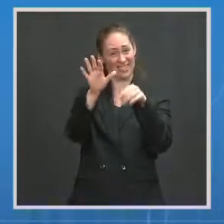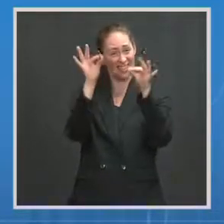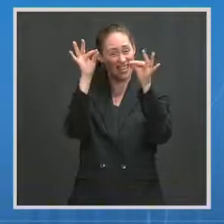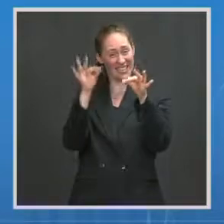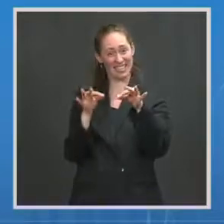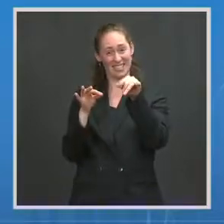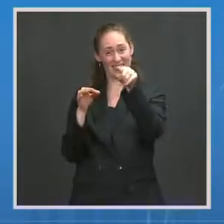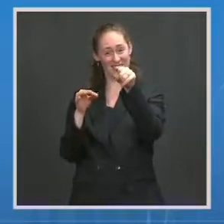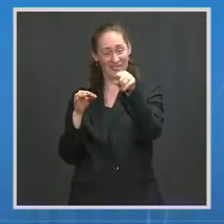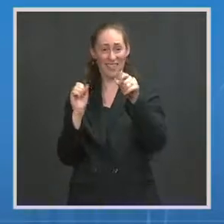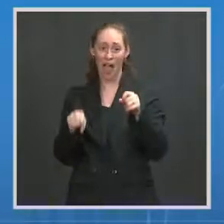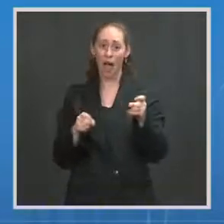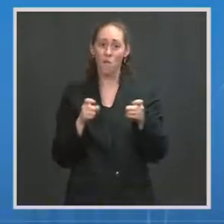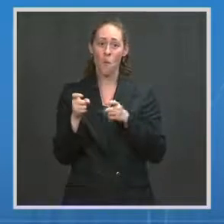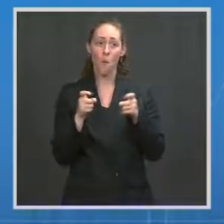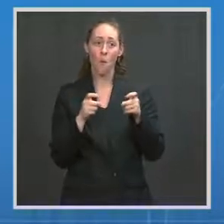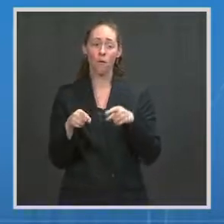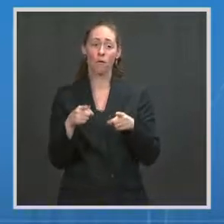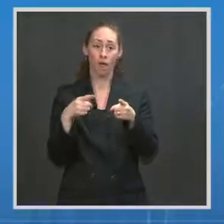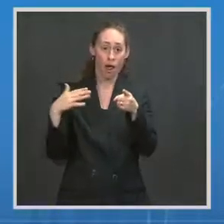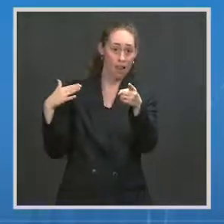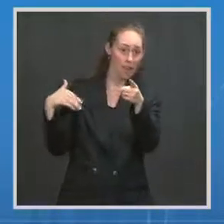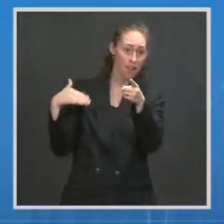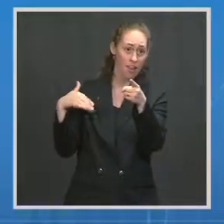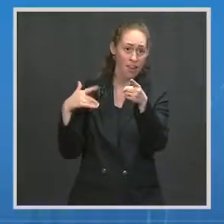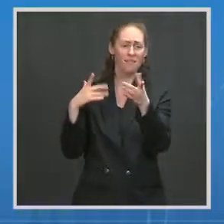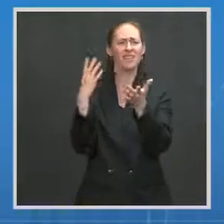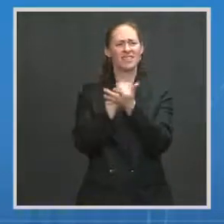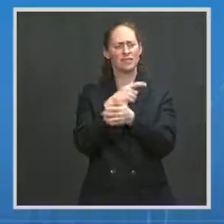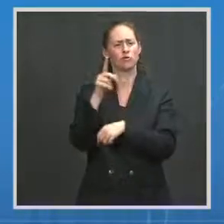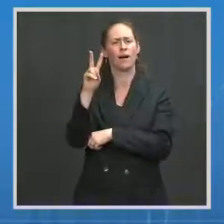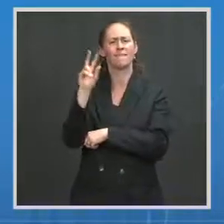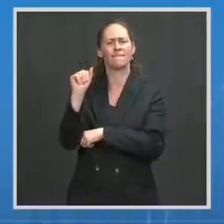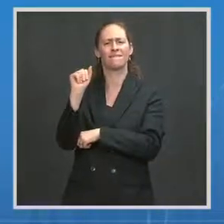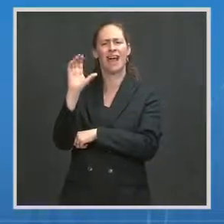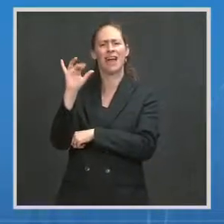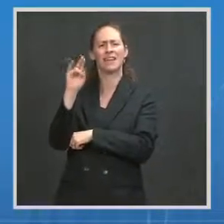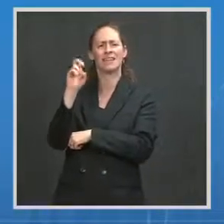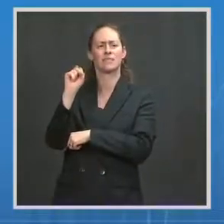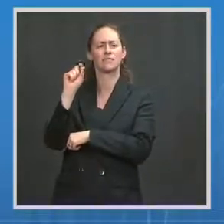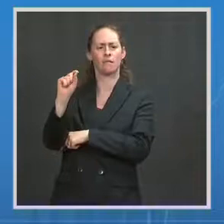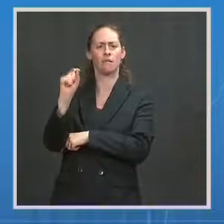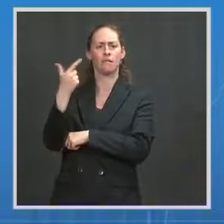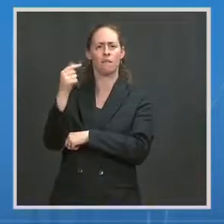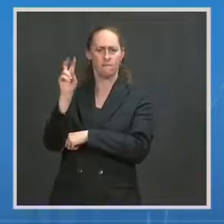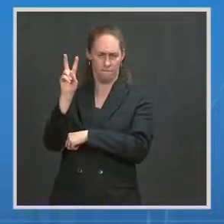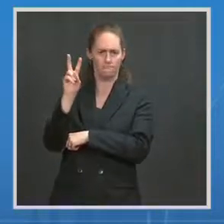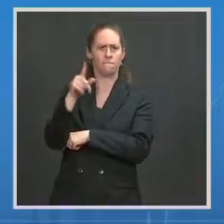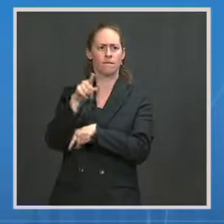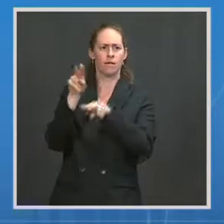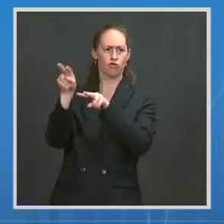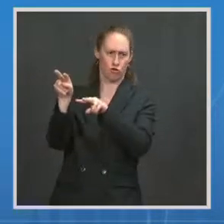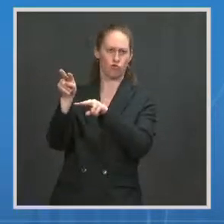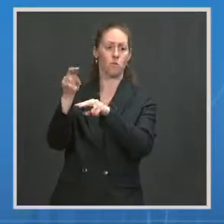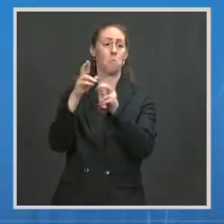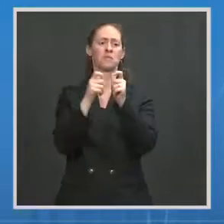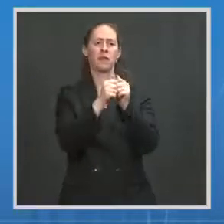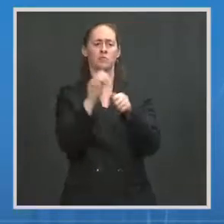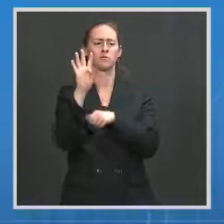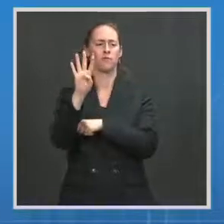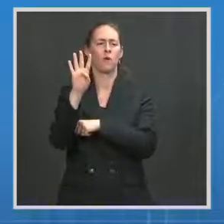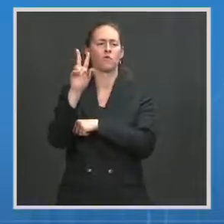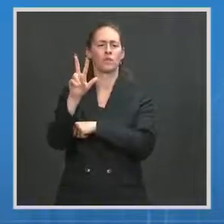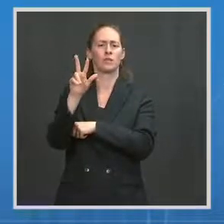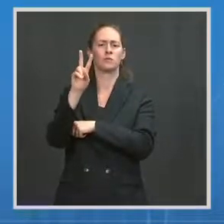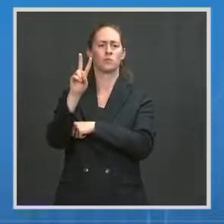yet vaccinated, please go to vaccines.gov or text your zip code to GetVax, that is 438-829,